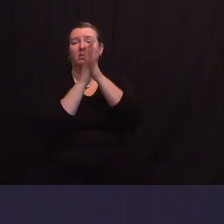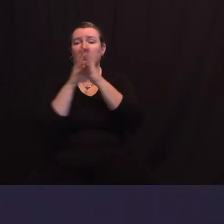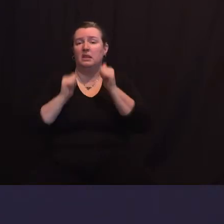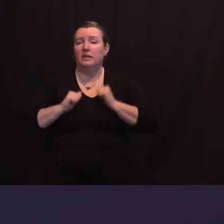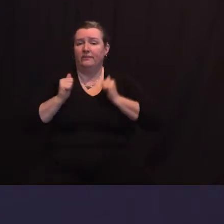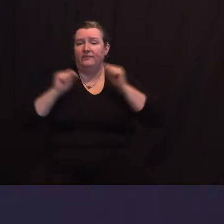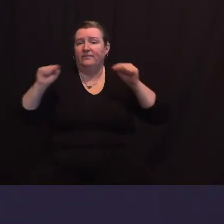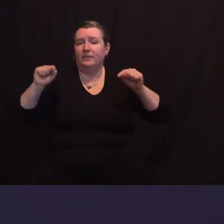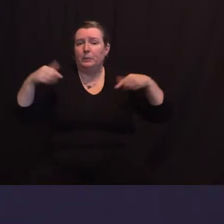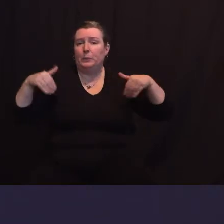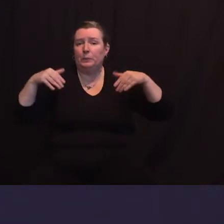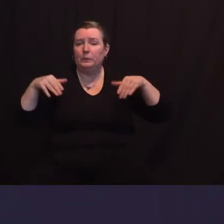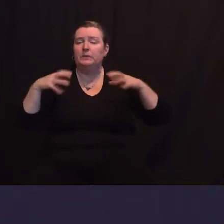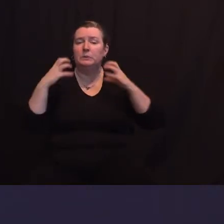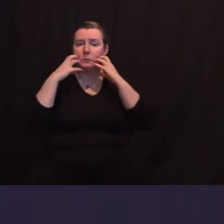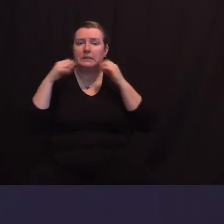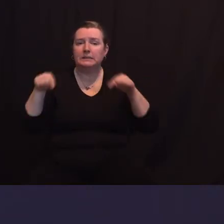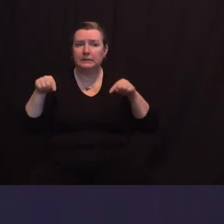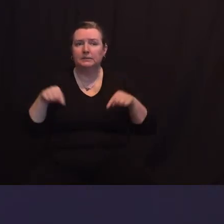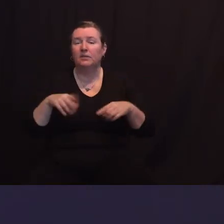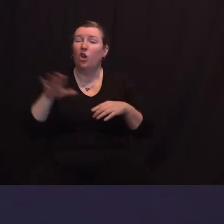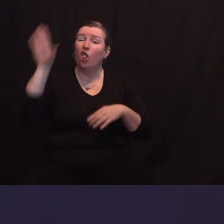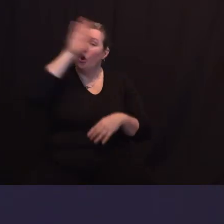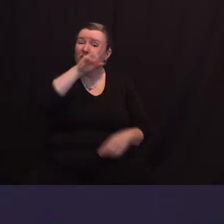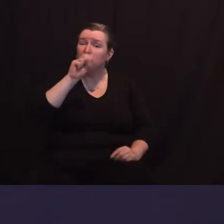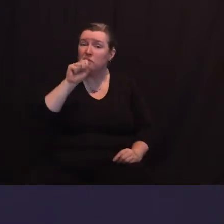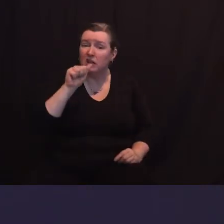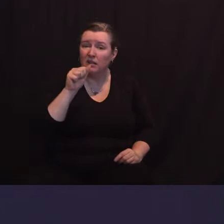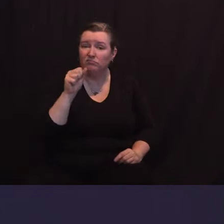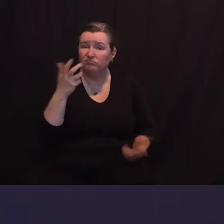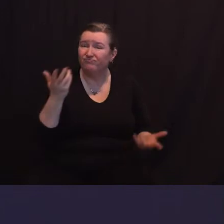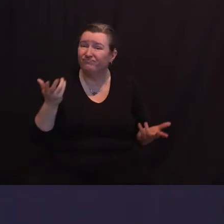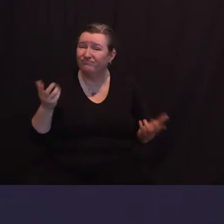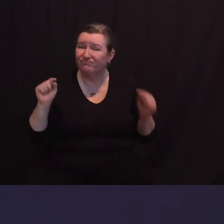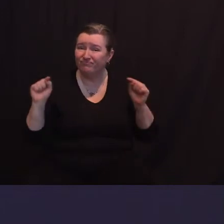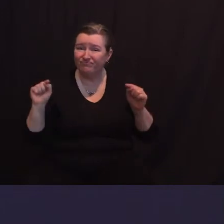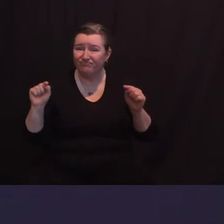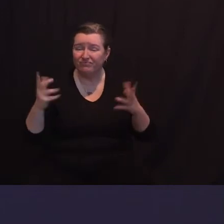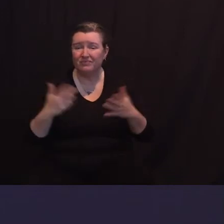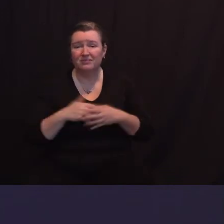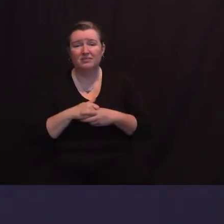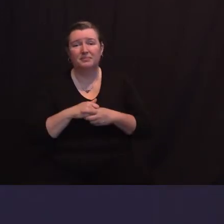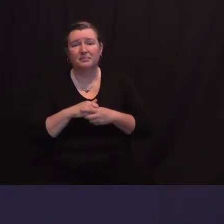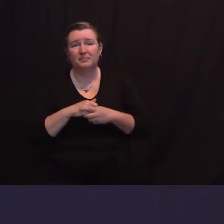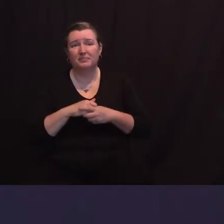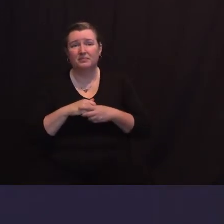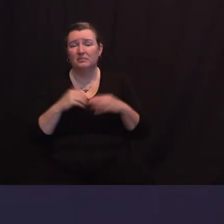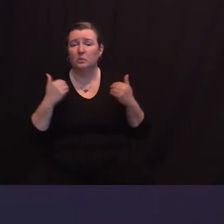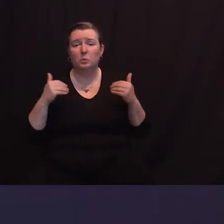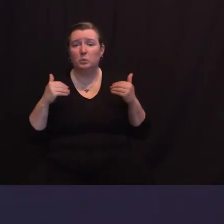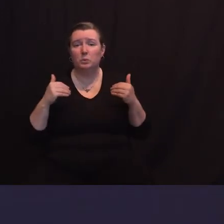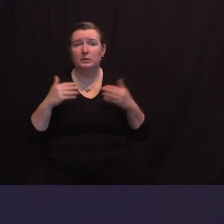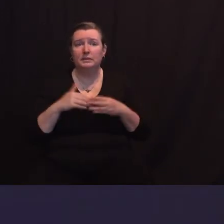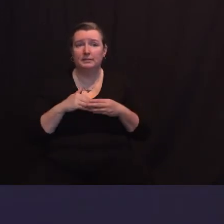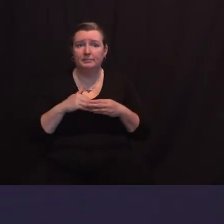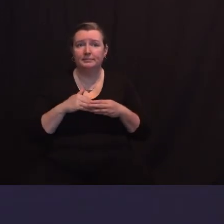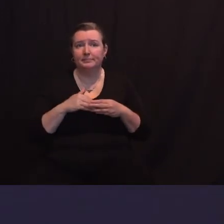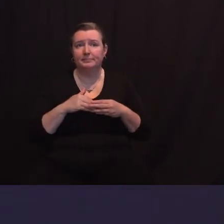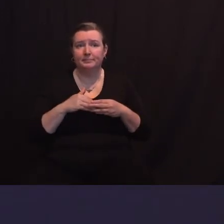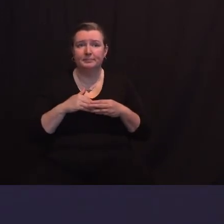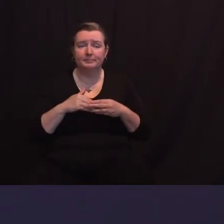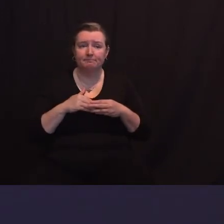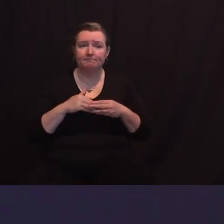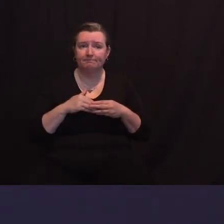in America. So we take that letter very seriously, and it is not inconsistent with our sense, and it's